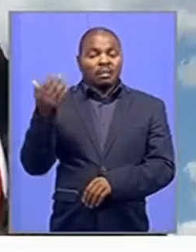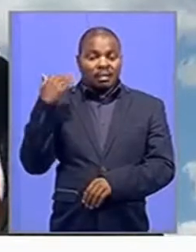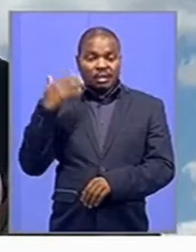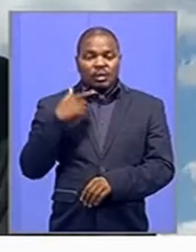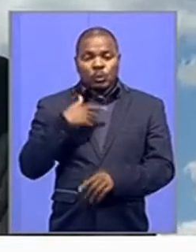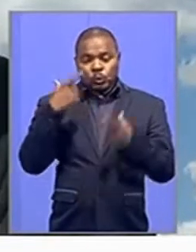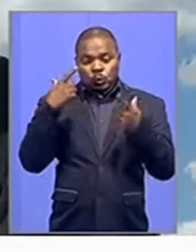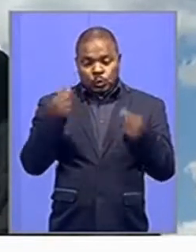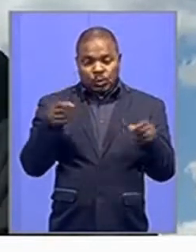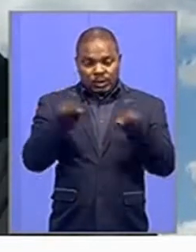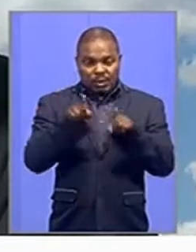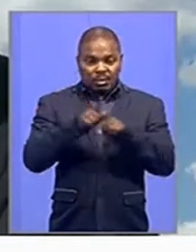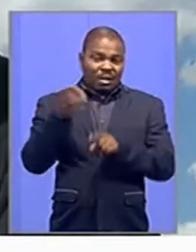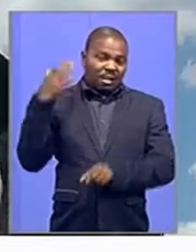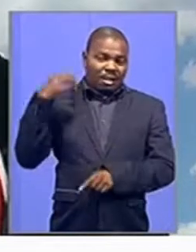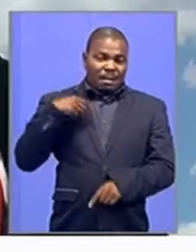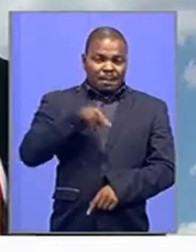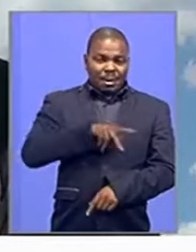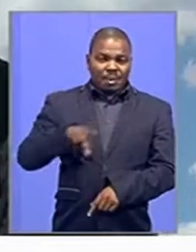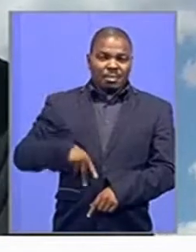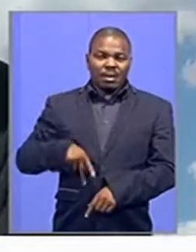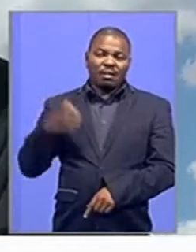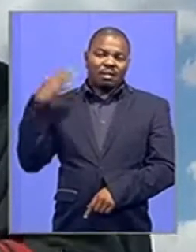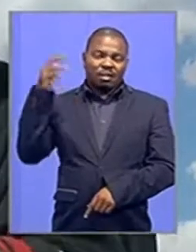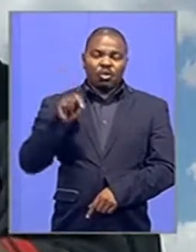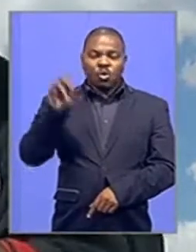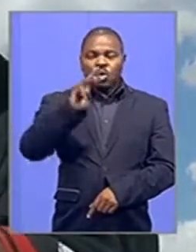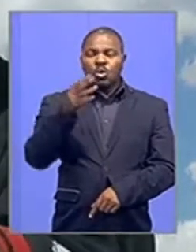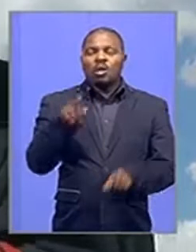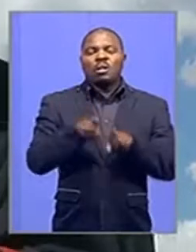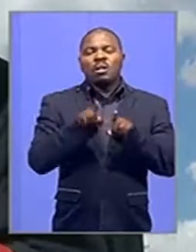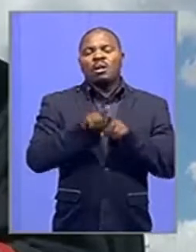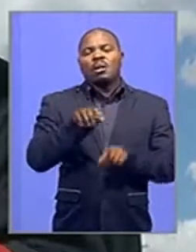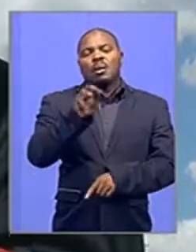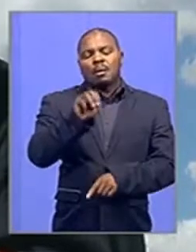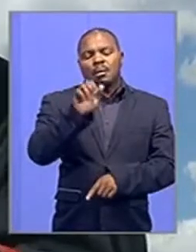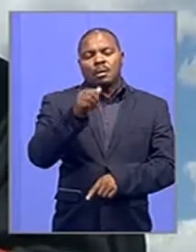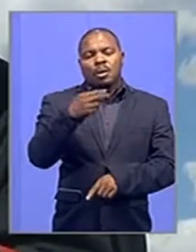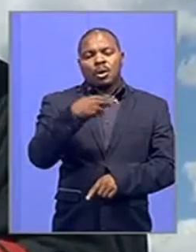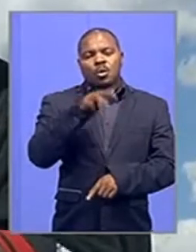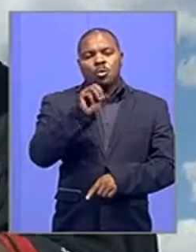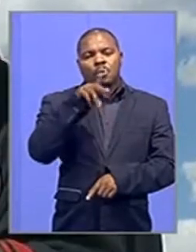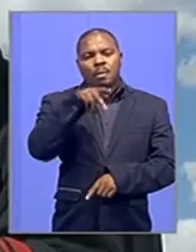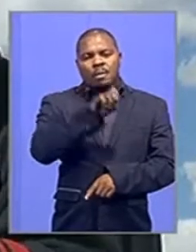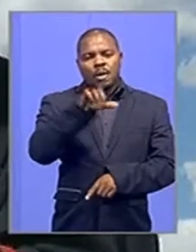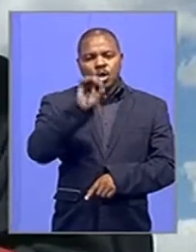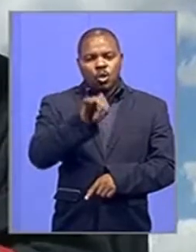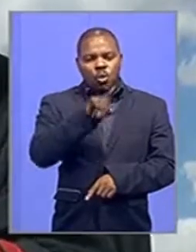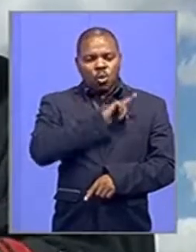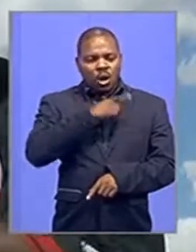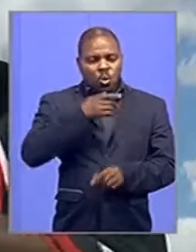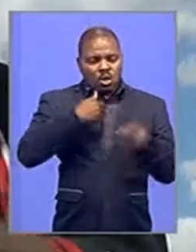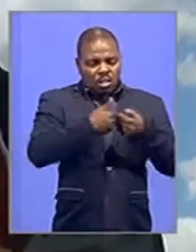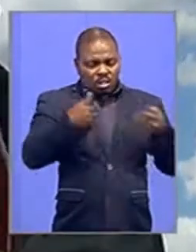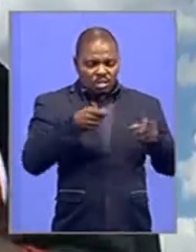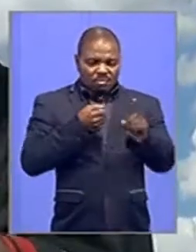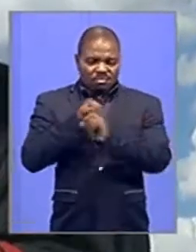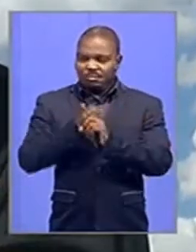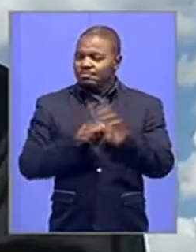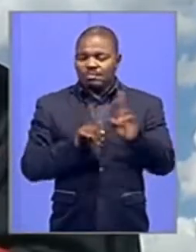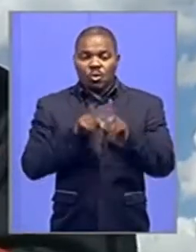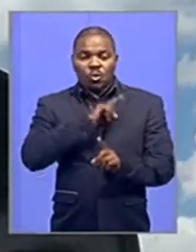must do as we did to Supreme Mohomapili, not because we're infection, but because